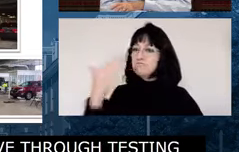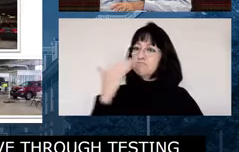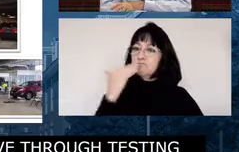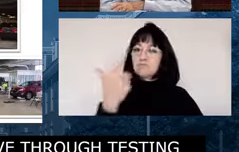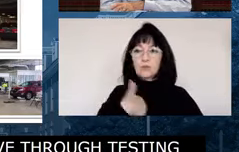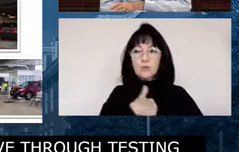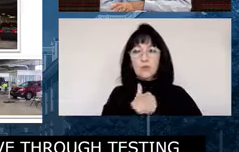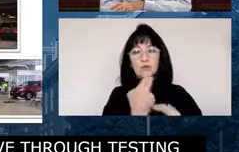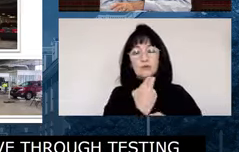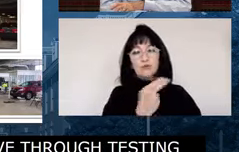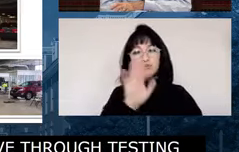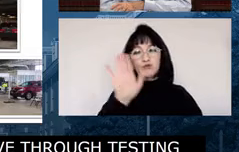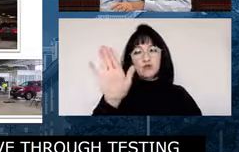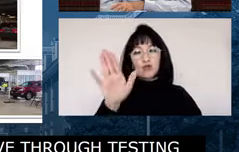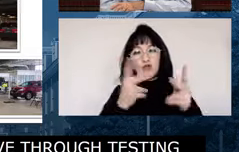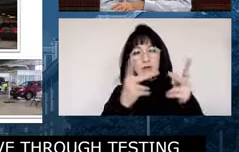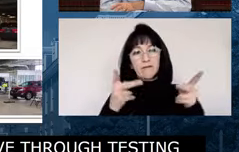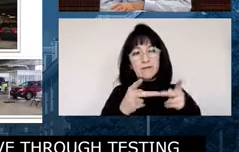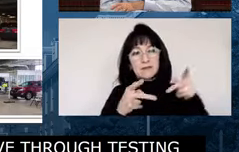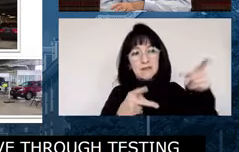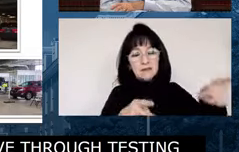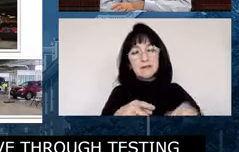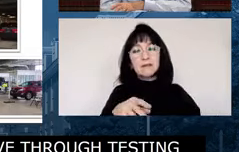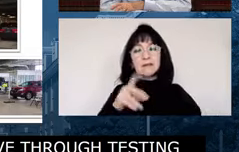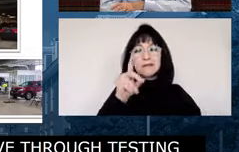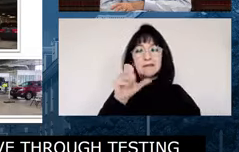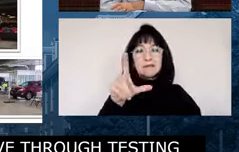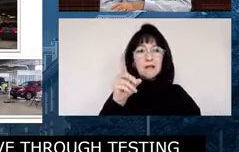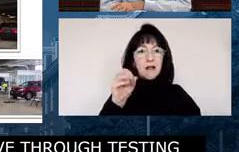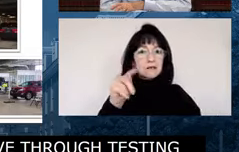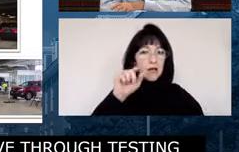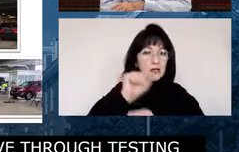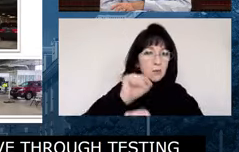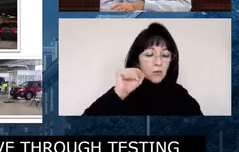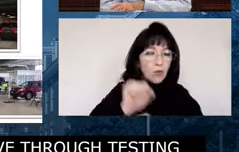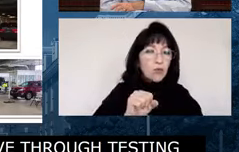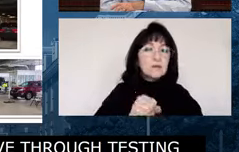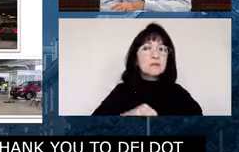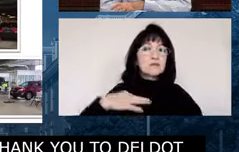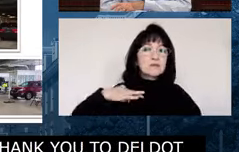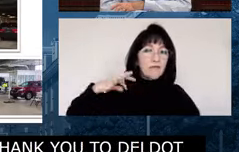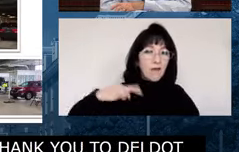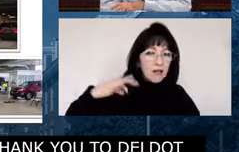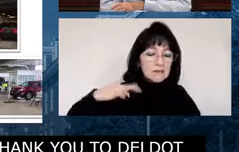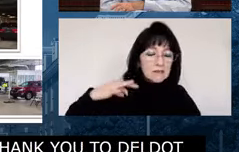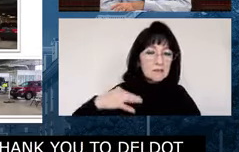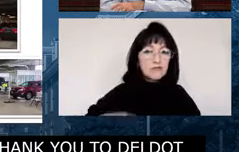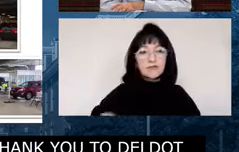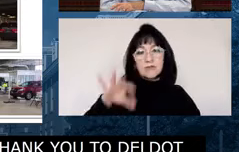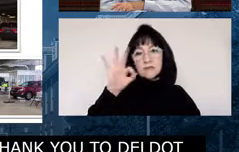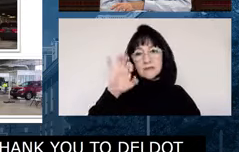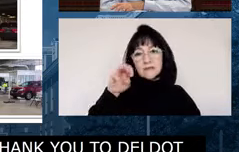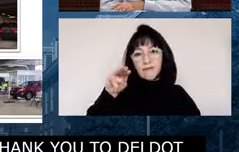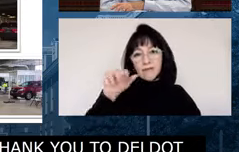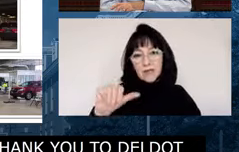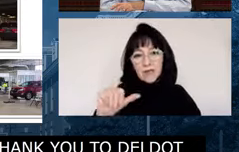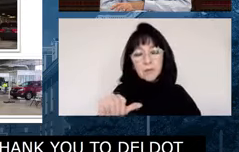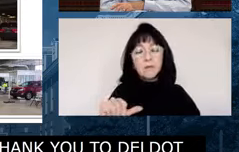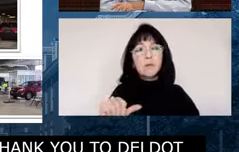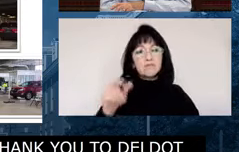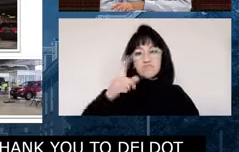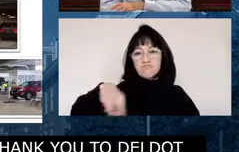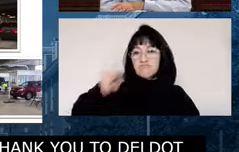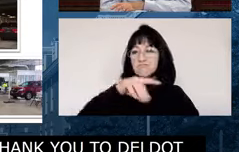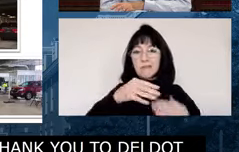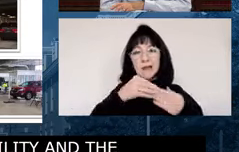DelDOT employees. Thanks to the other volunteers and others that were doing the vaccinations. Thanks to FEMA for heading that up for